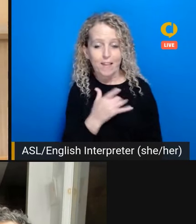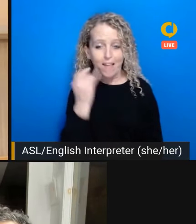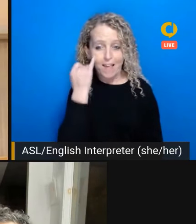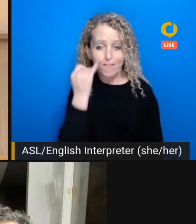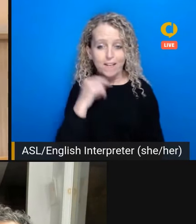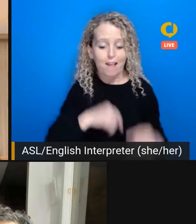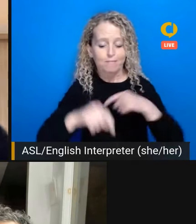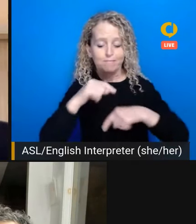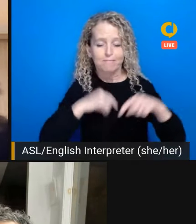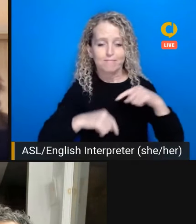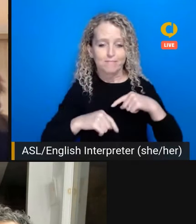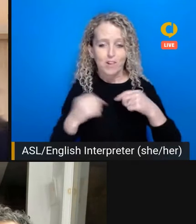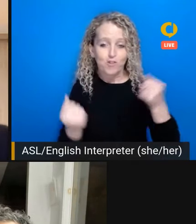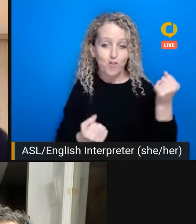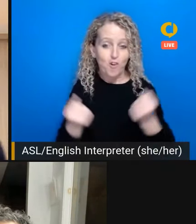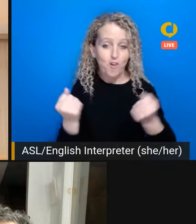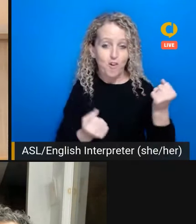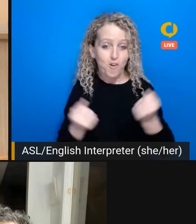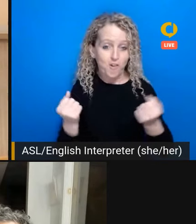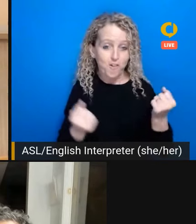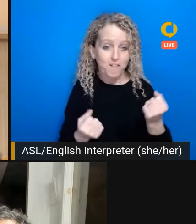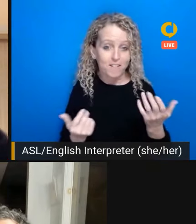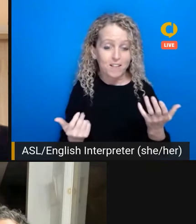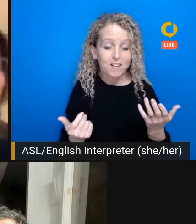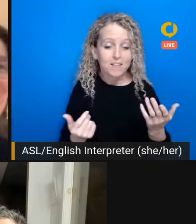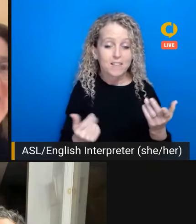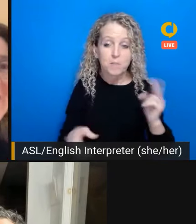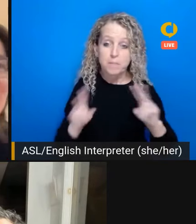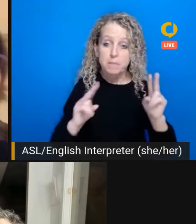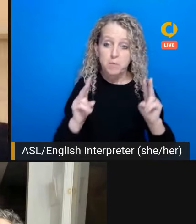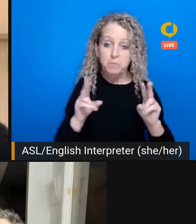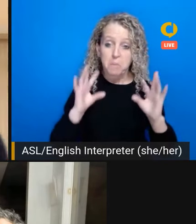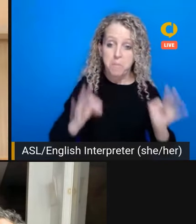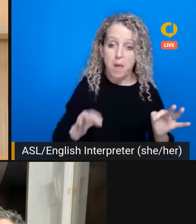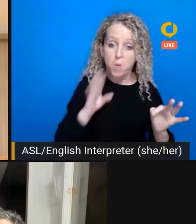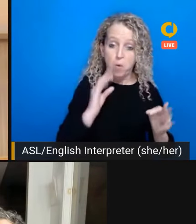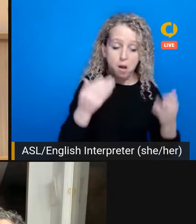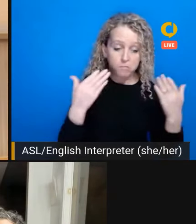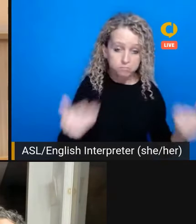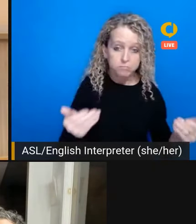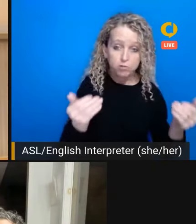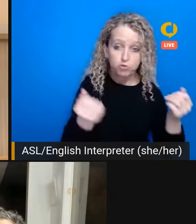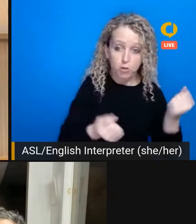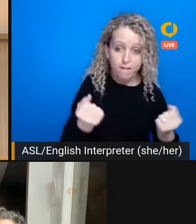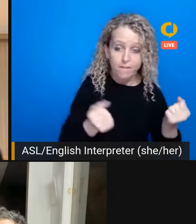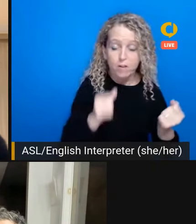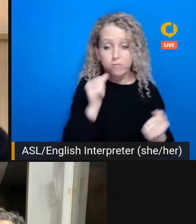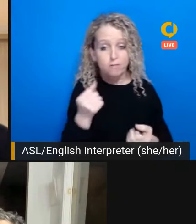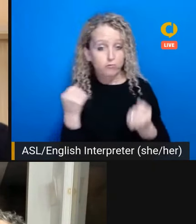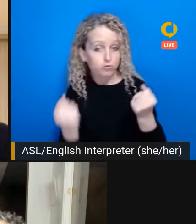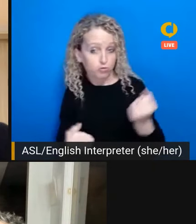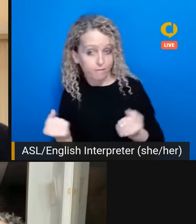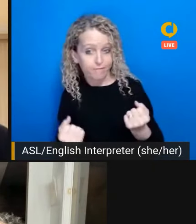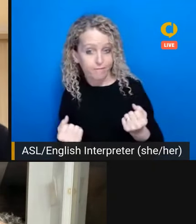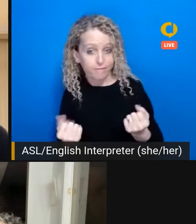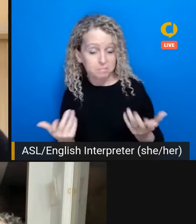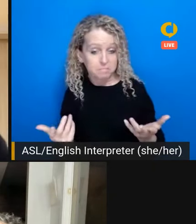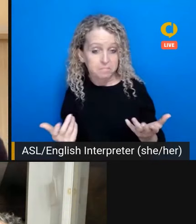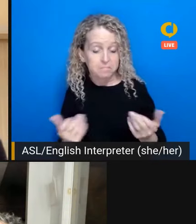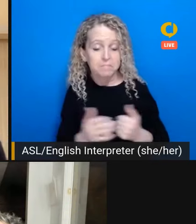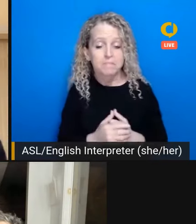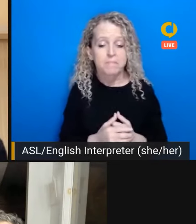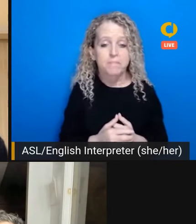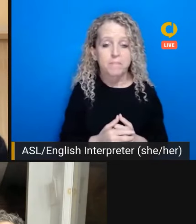that. So people choose to drive or not to drive. And if they are choosing to drive, we are